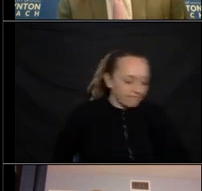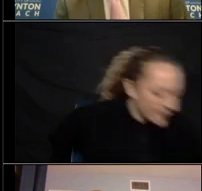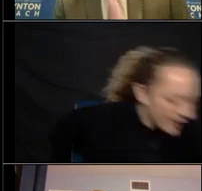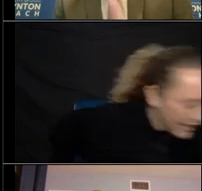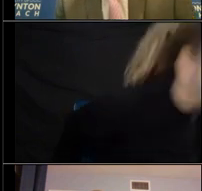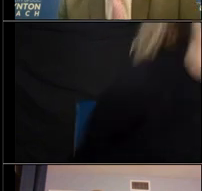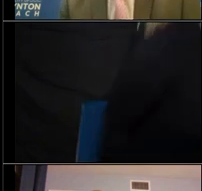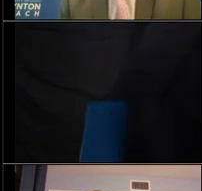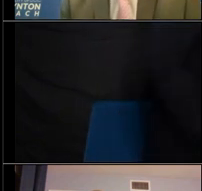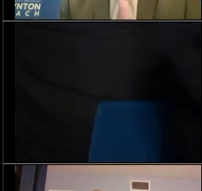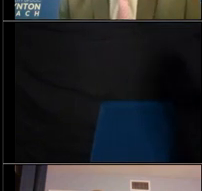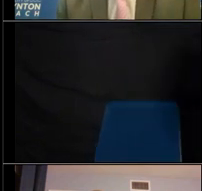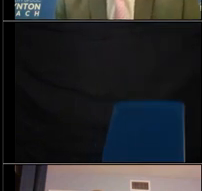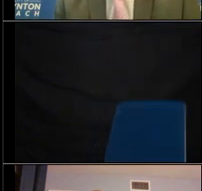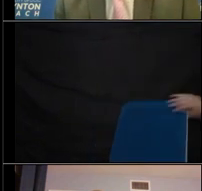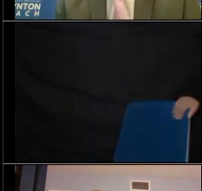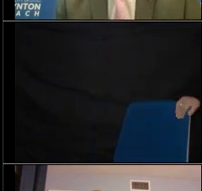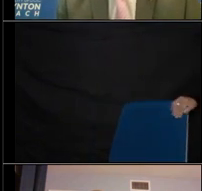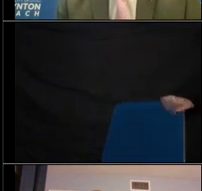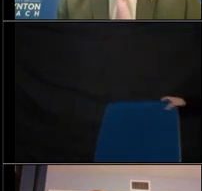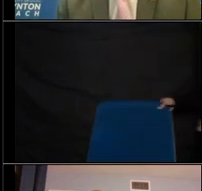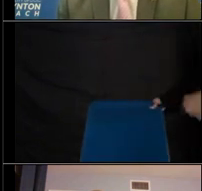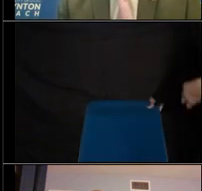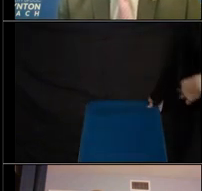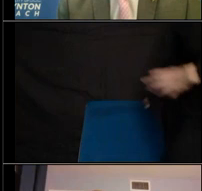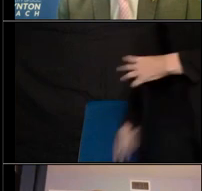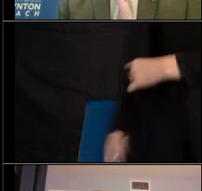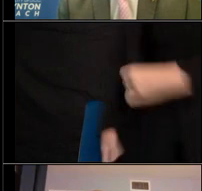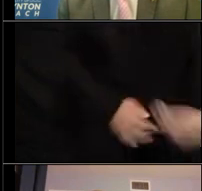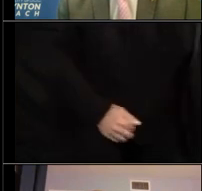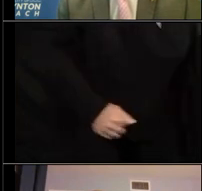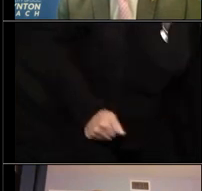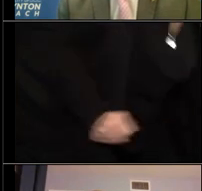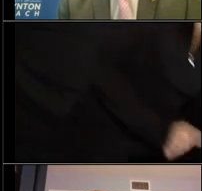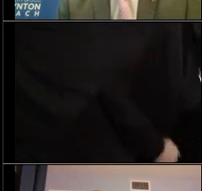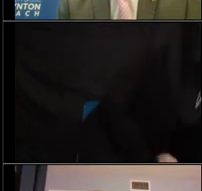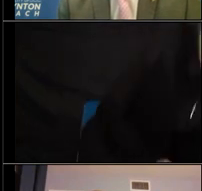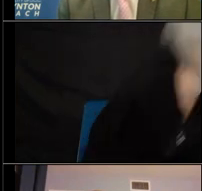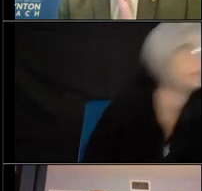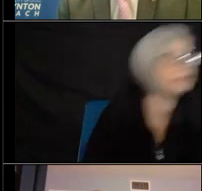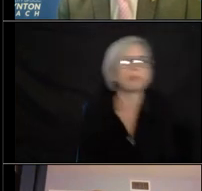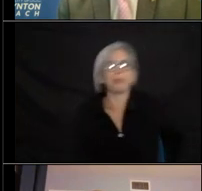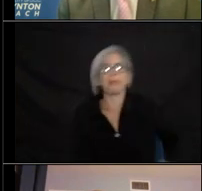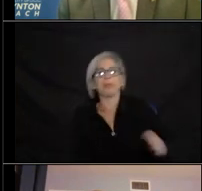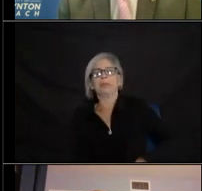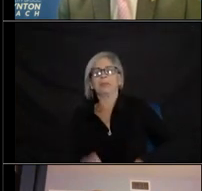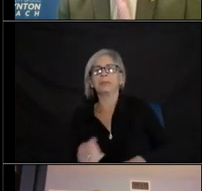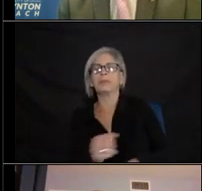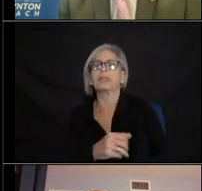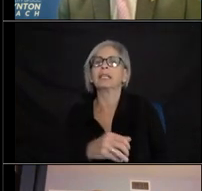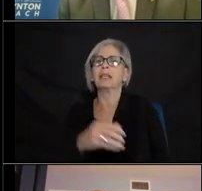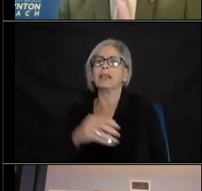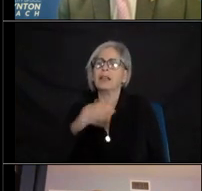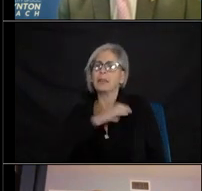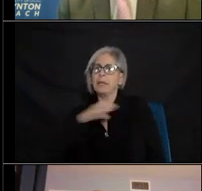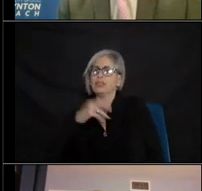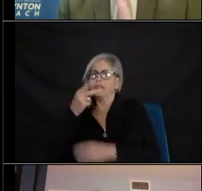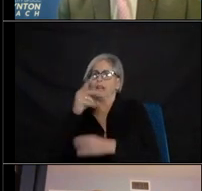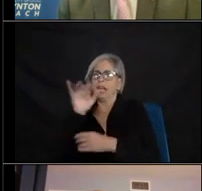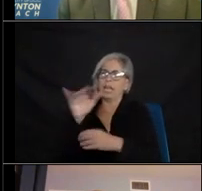Thank you, Vice Mayor. My comments kind of echo yourself and Commissioner Hay regarding the